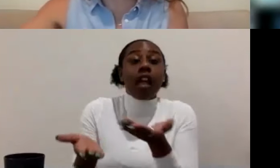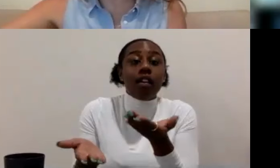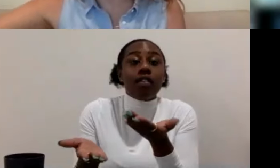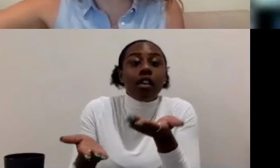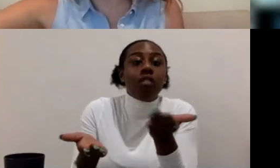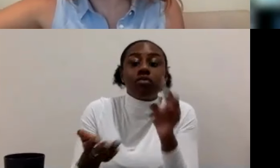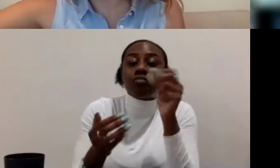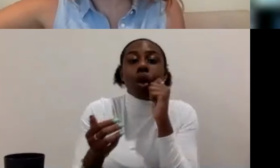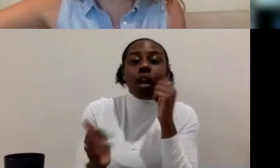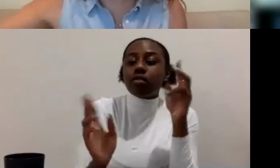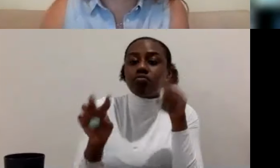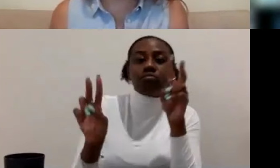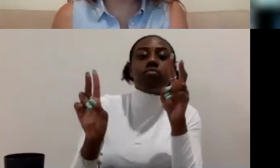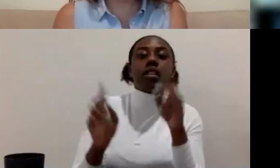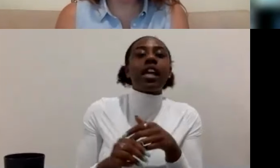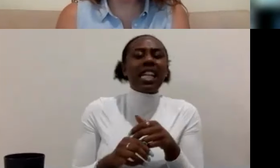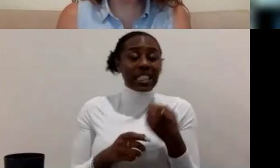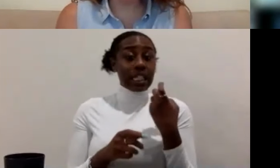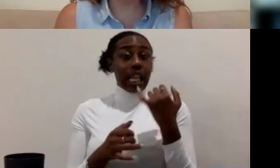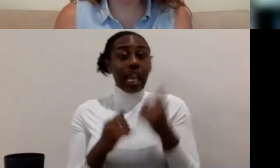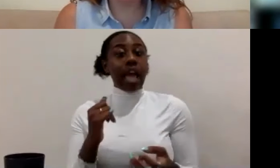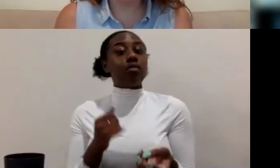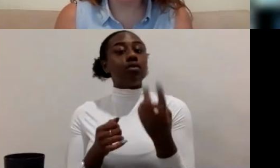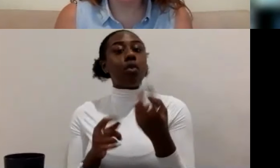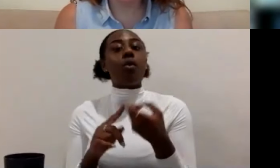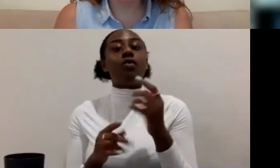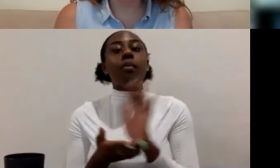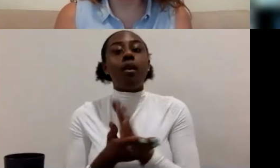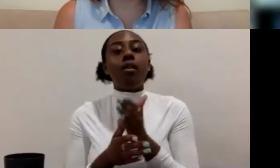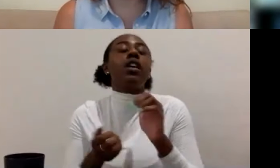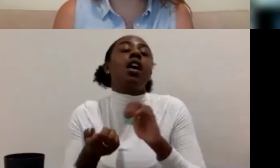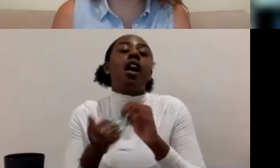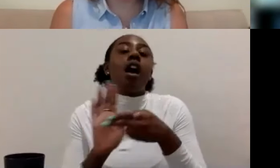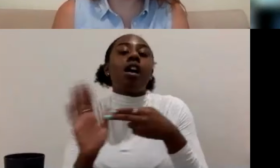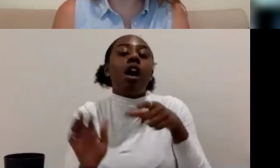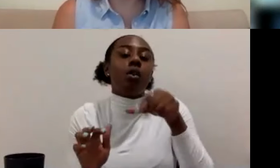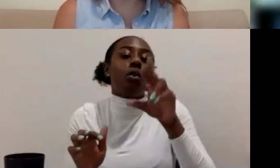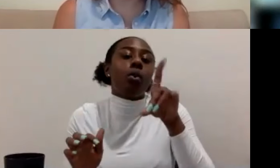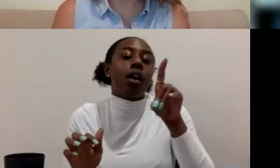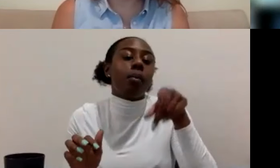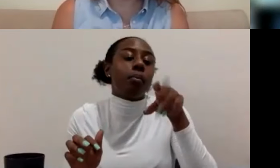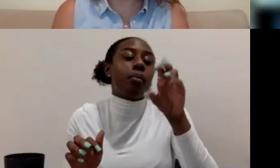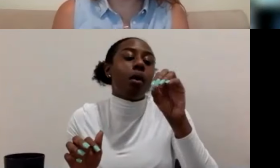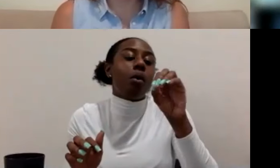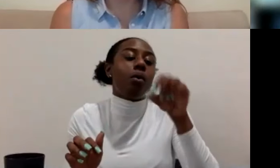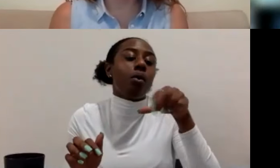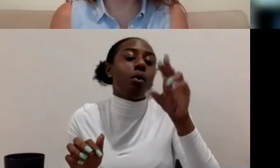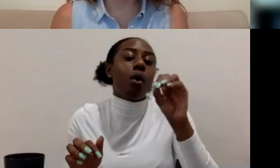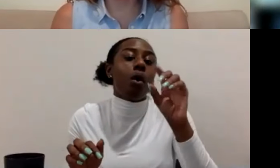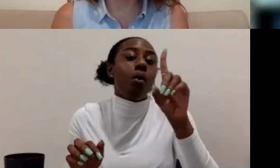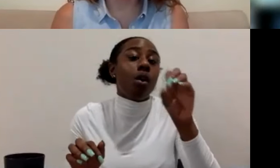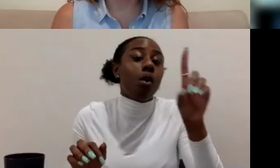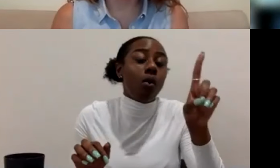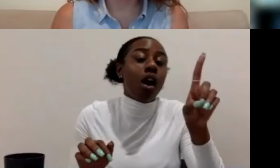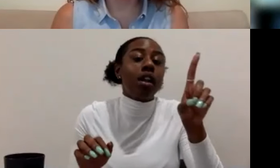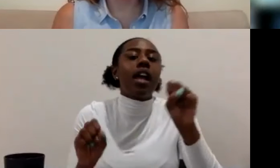Those last two clips were from a film called COINTELPRO 101, which is available on Vimeo. And the two clips